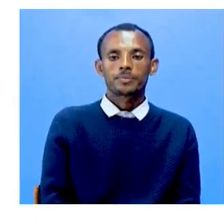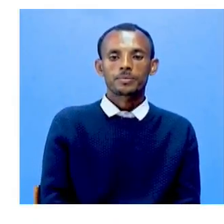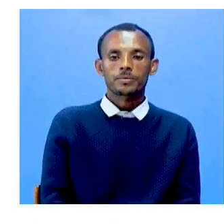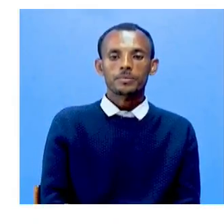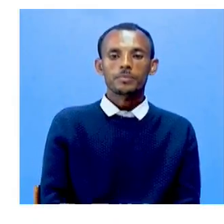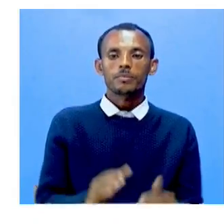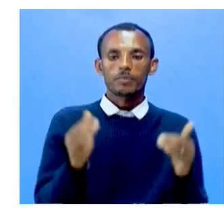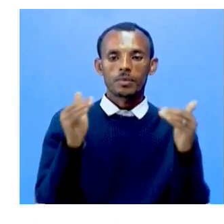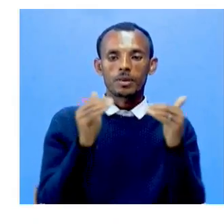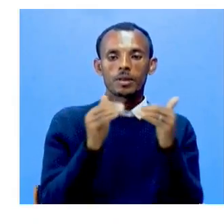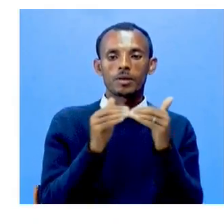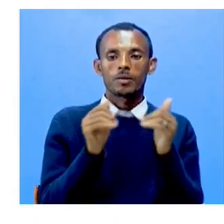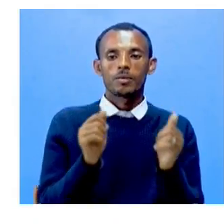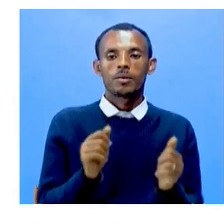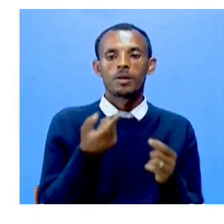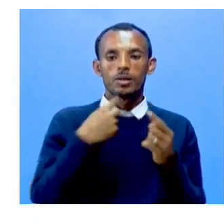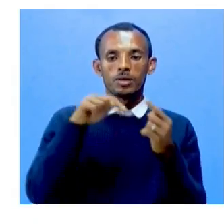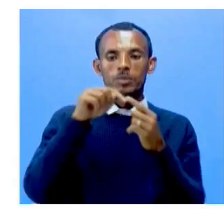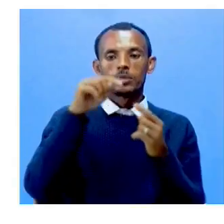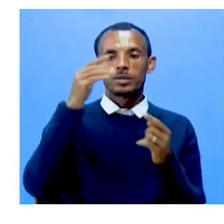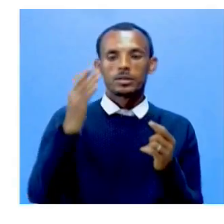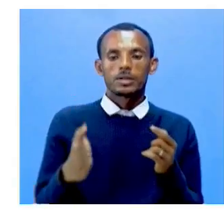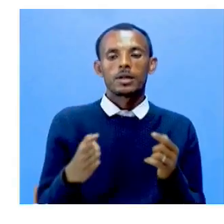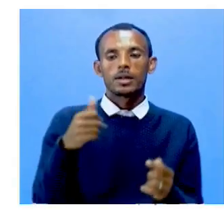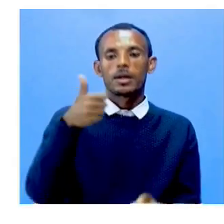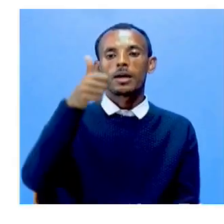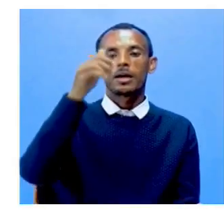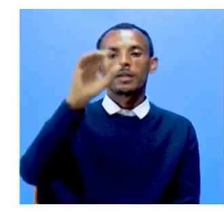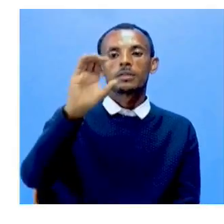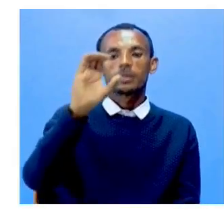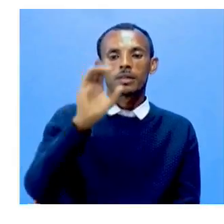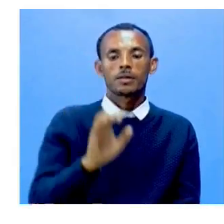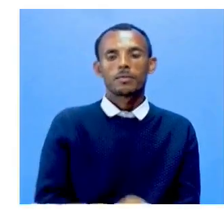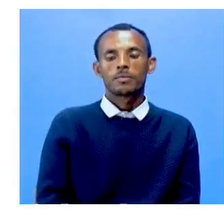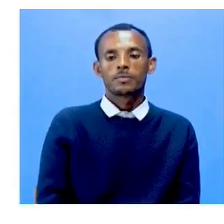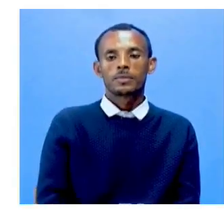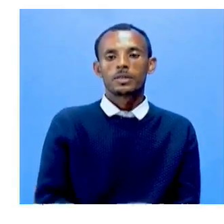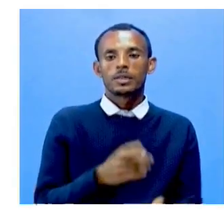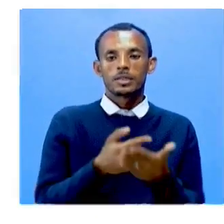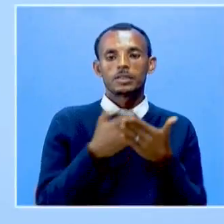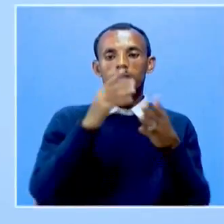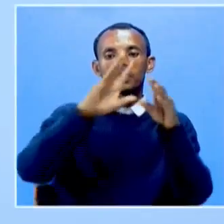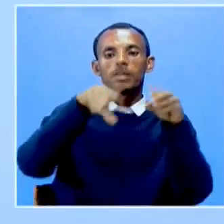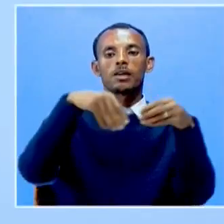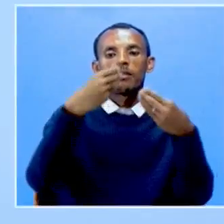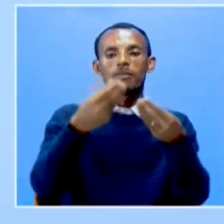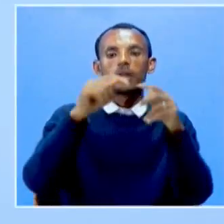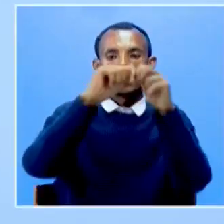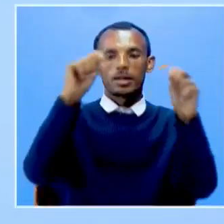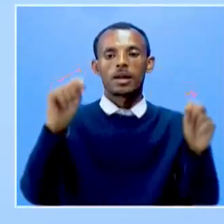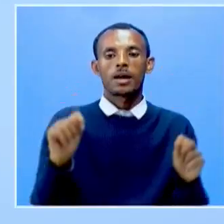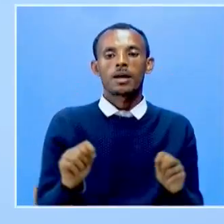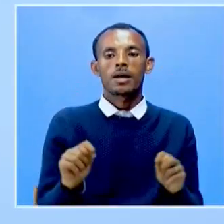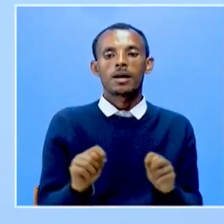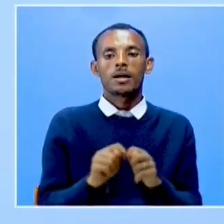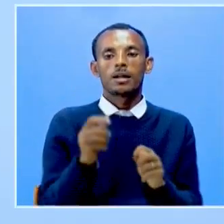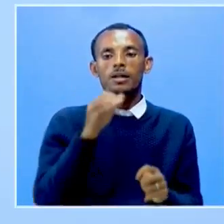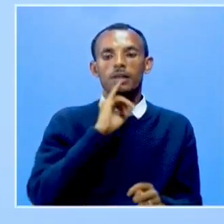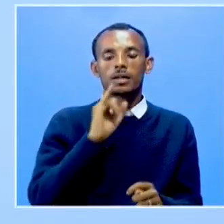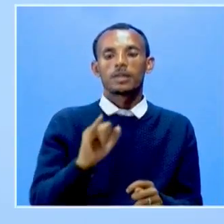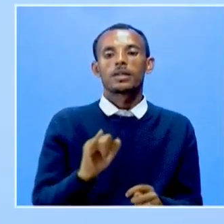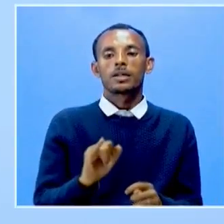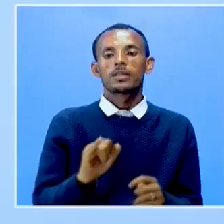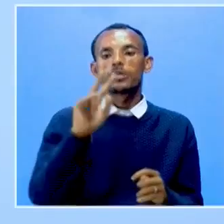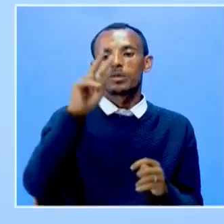is this congruent to side AC. This is given since the triangle is an